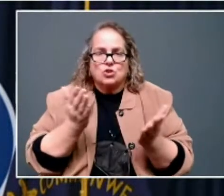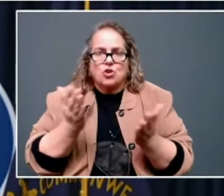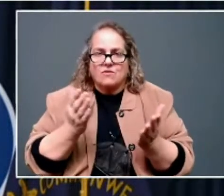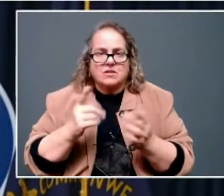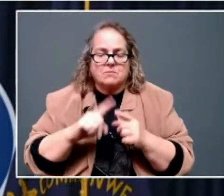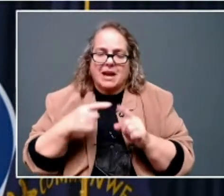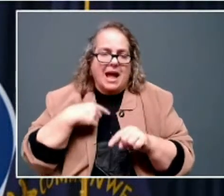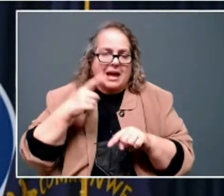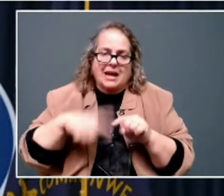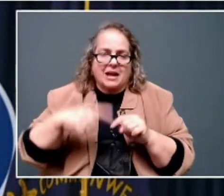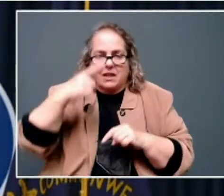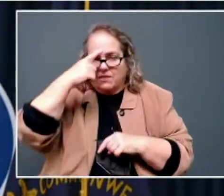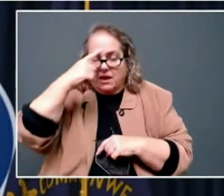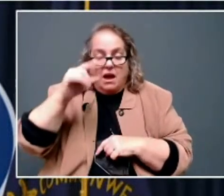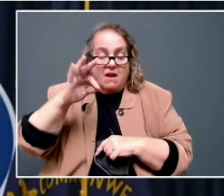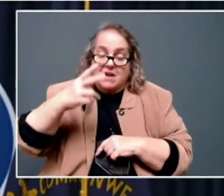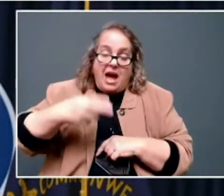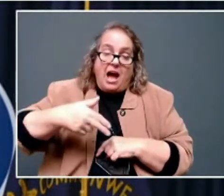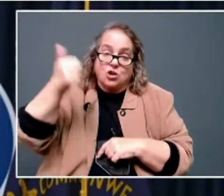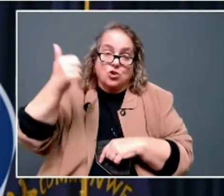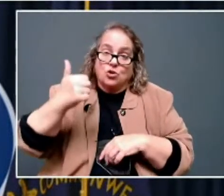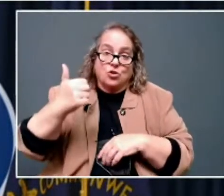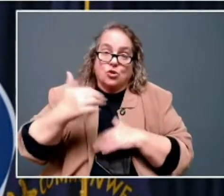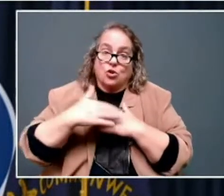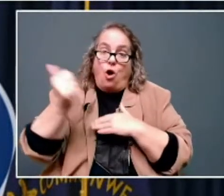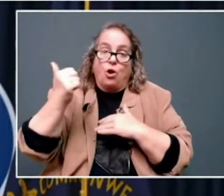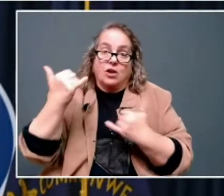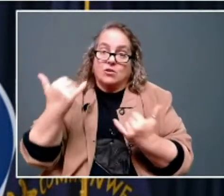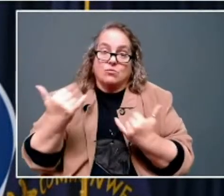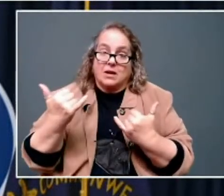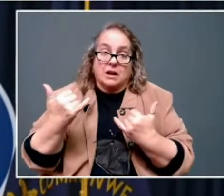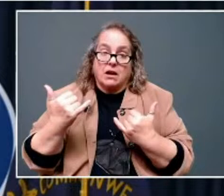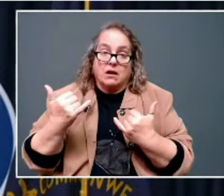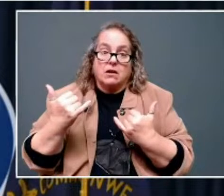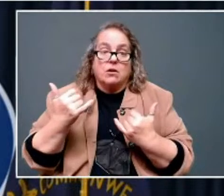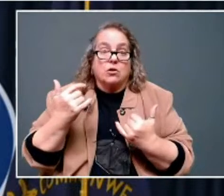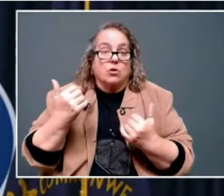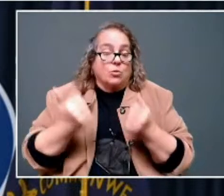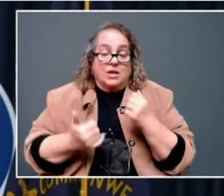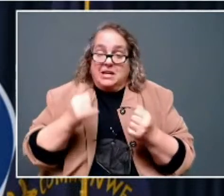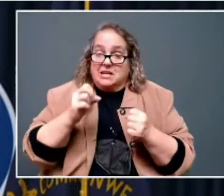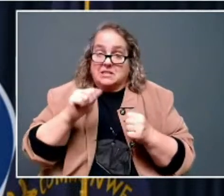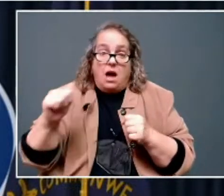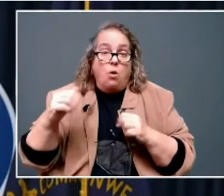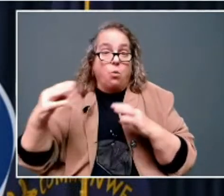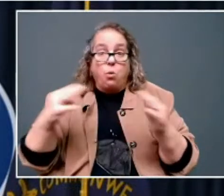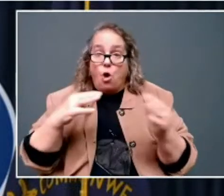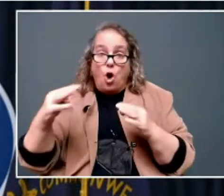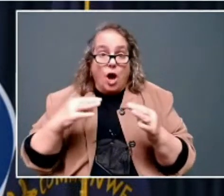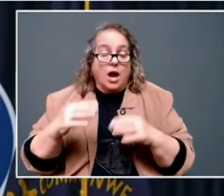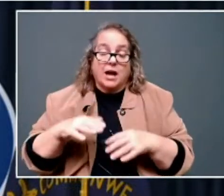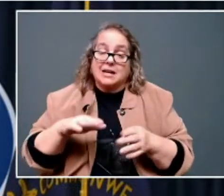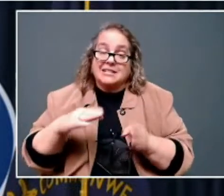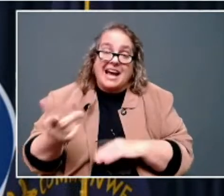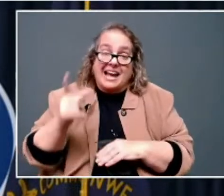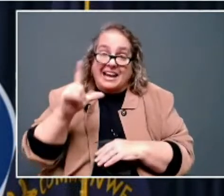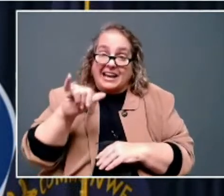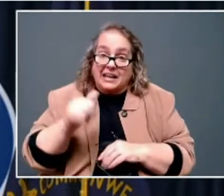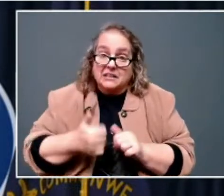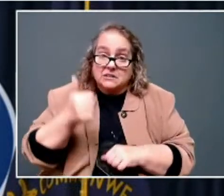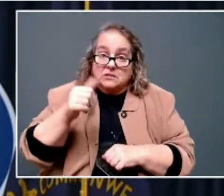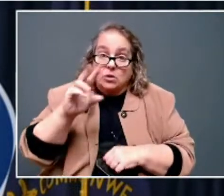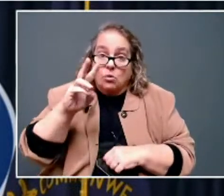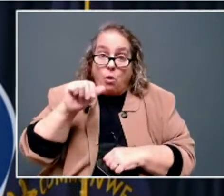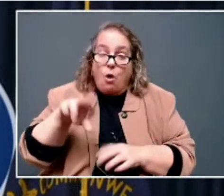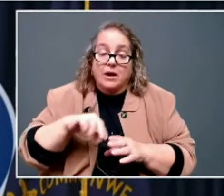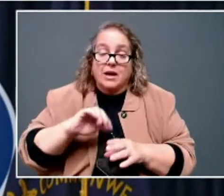calling right now in what is a war, and the deadliest war in our lifetime, of ensuring that we can